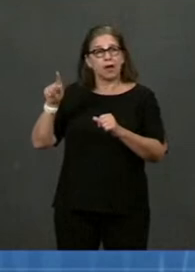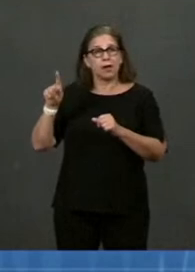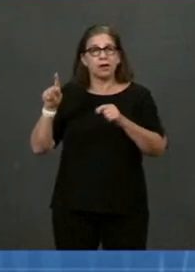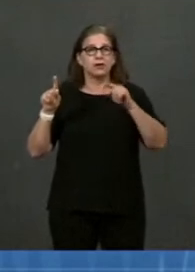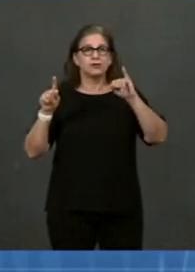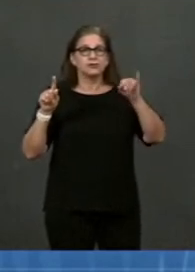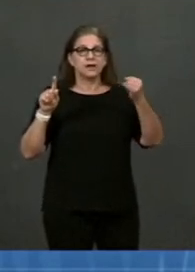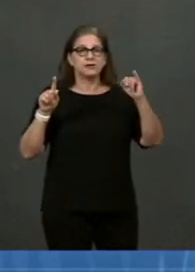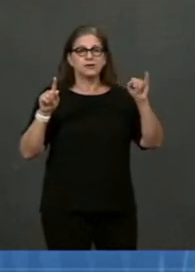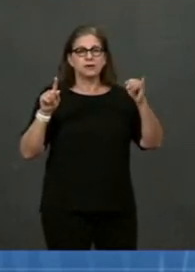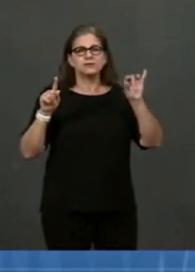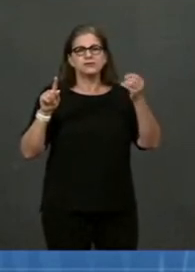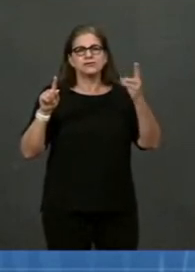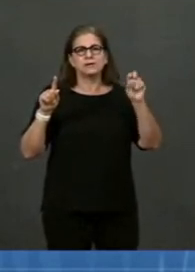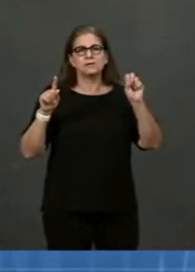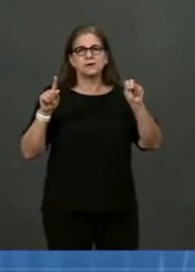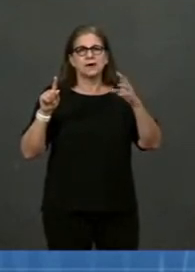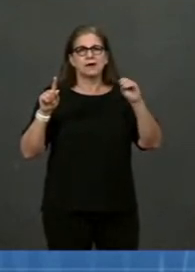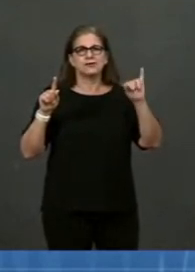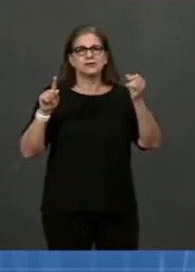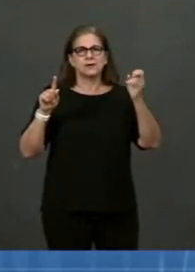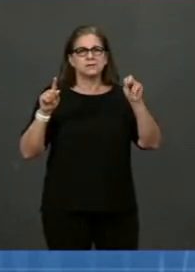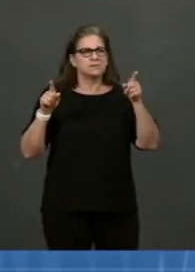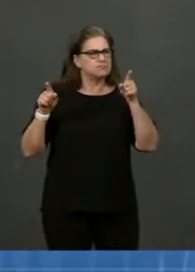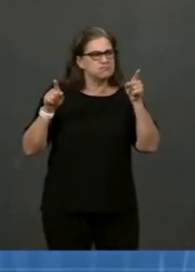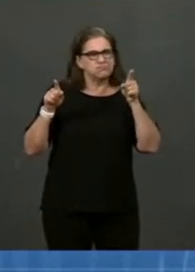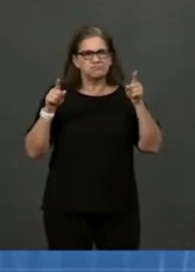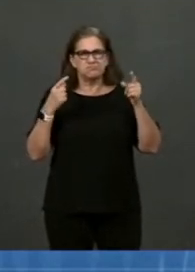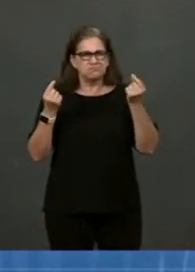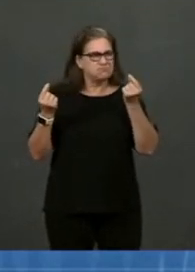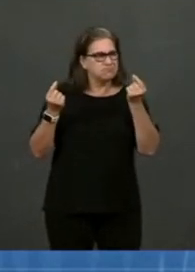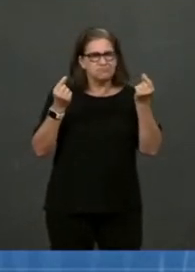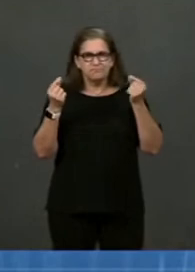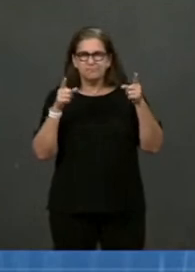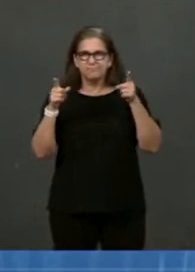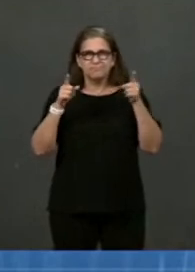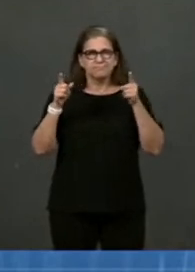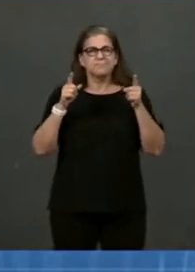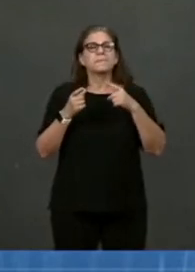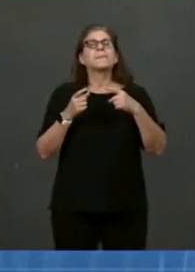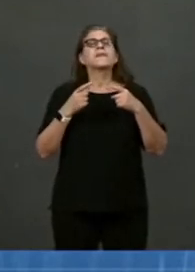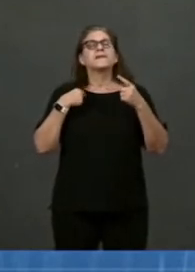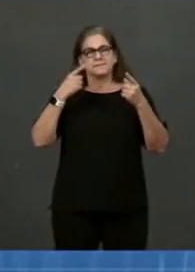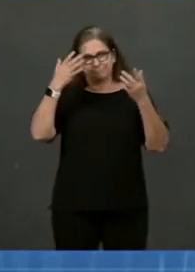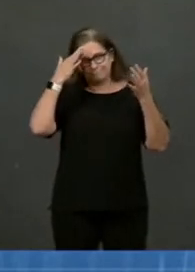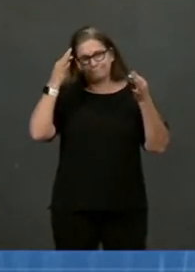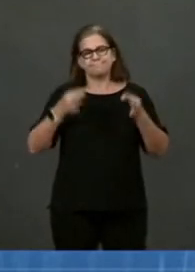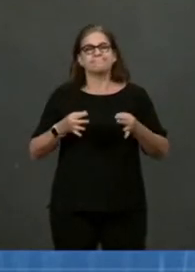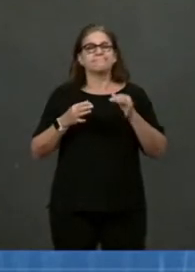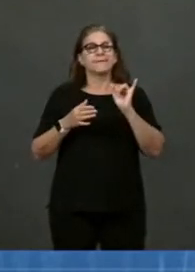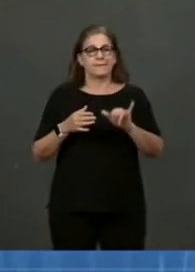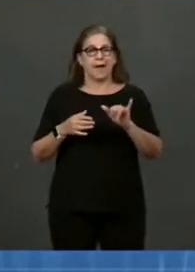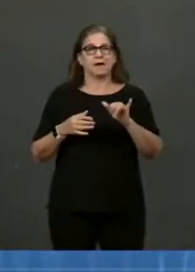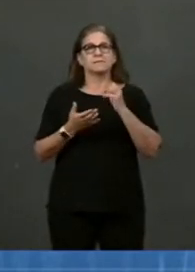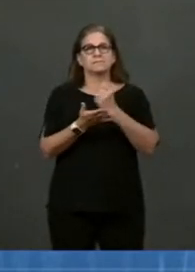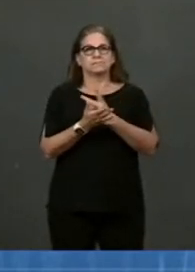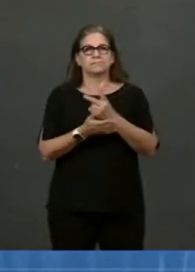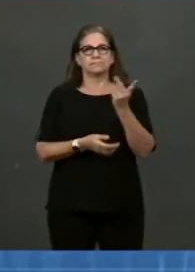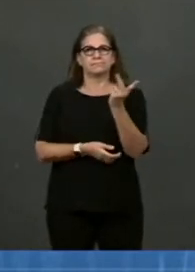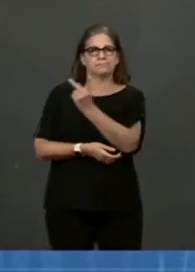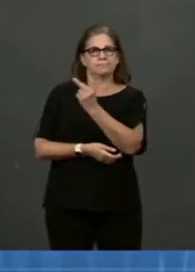the committee unanimously recommended expanding who may benefit from a booster dose. Following their deliberation,